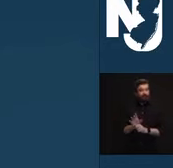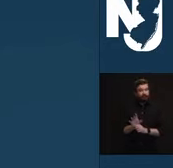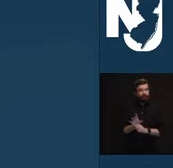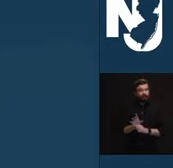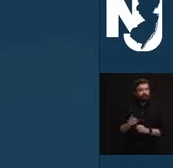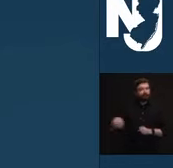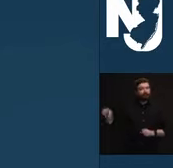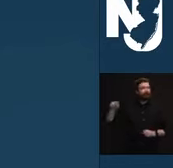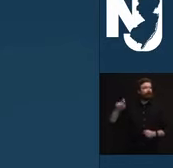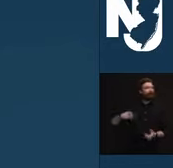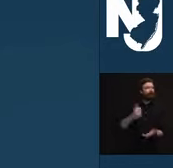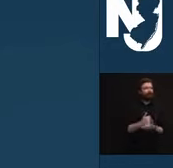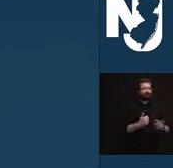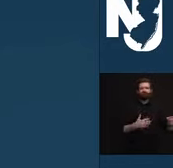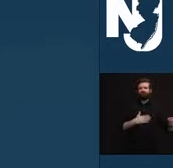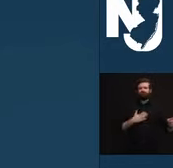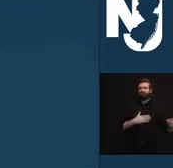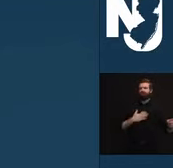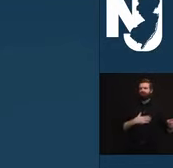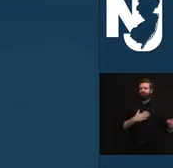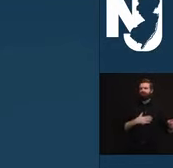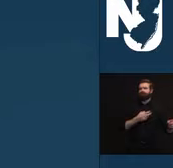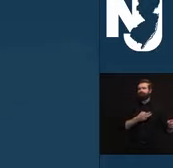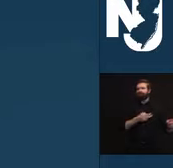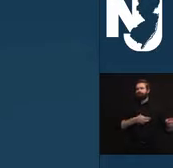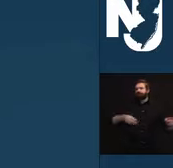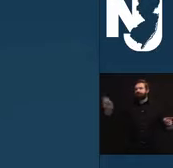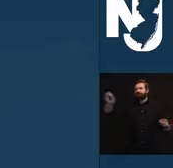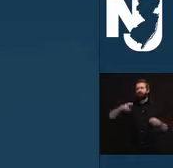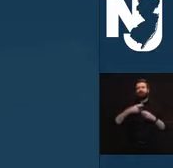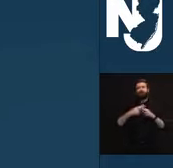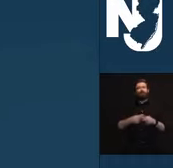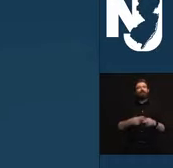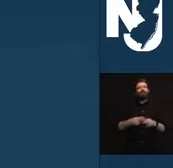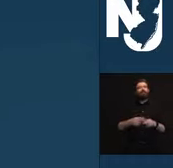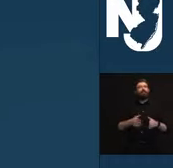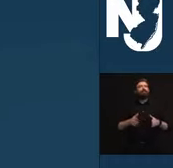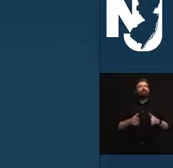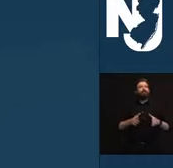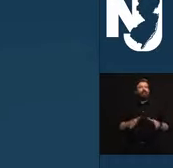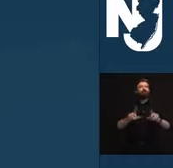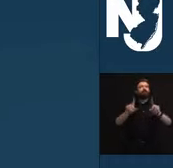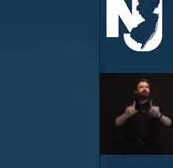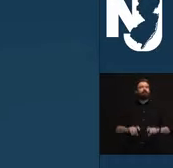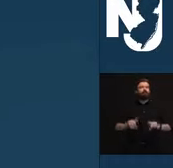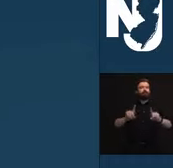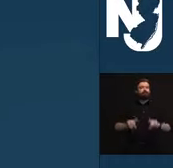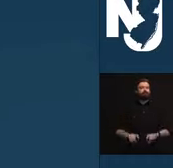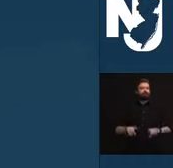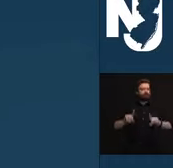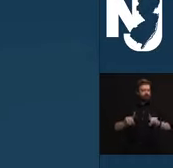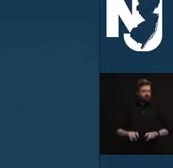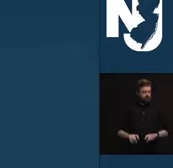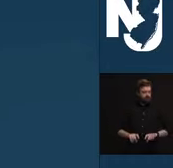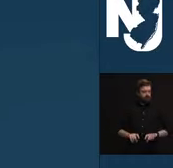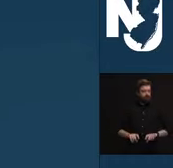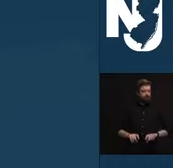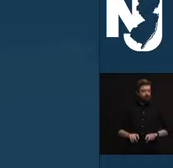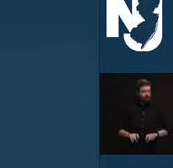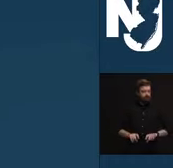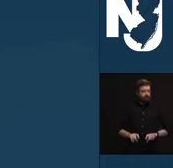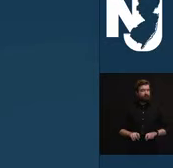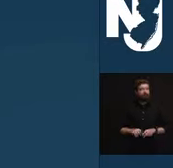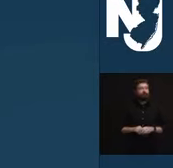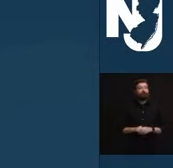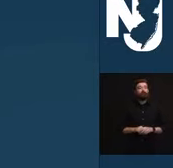switched over to the road test unit, helping to eliminate that backlog. Away from the MVC, Melvin was passionate